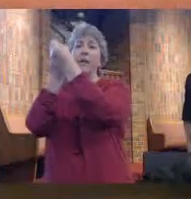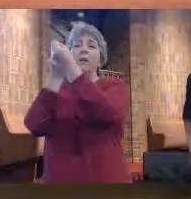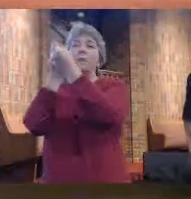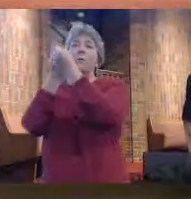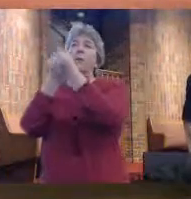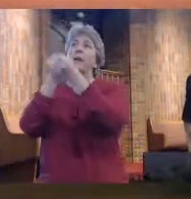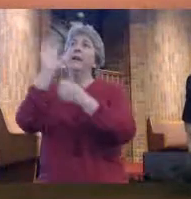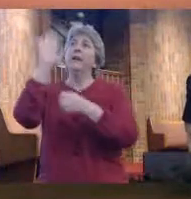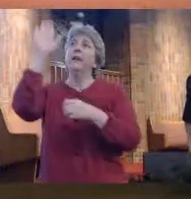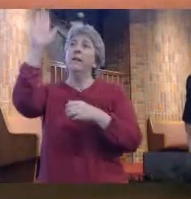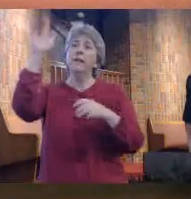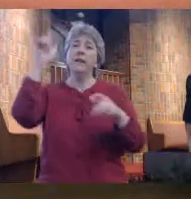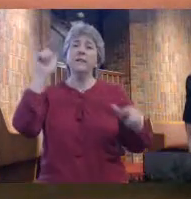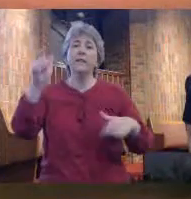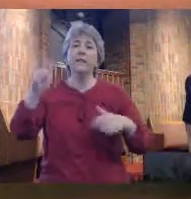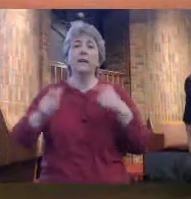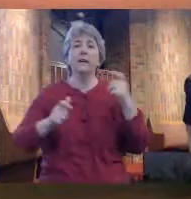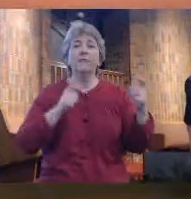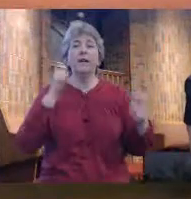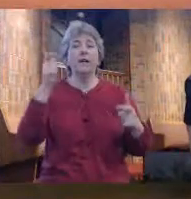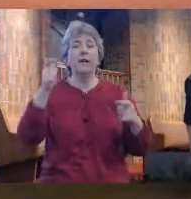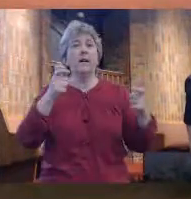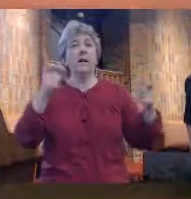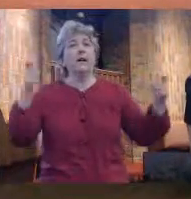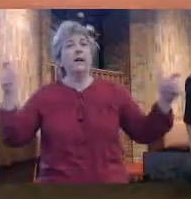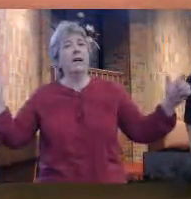storm. What heights of